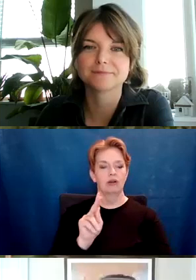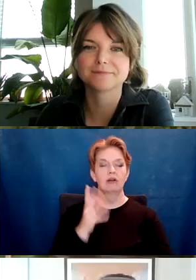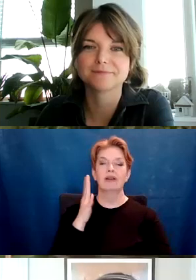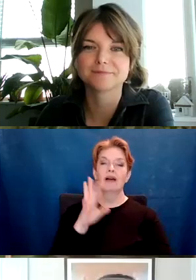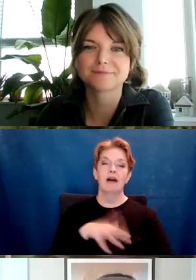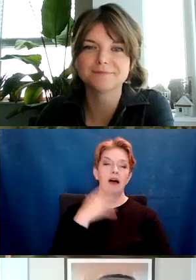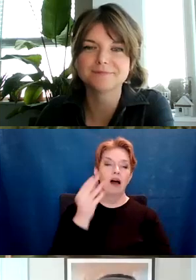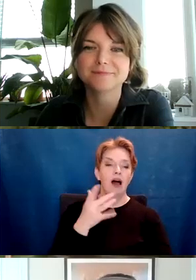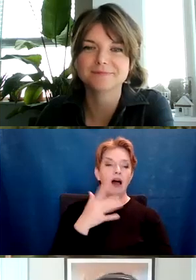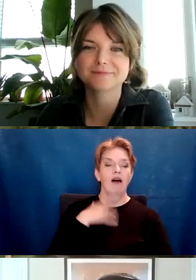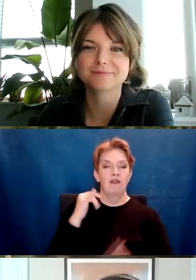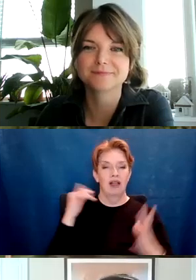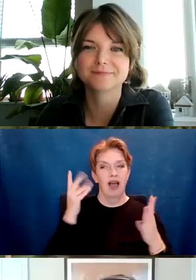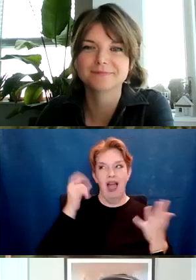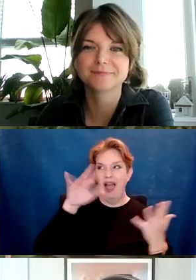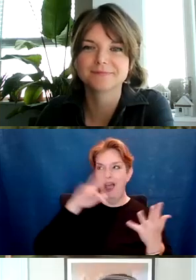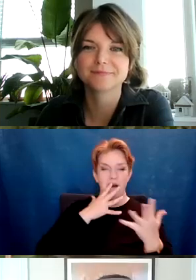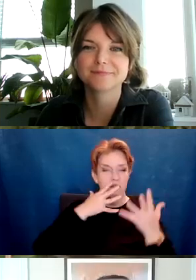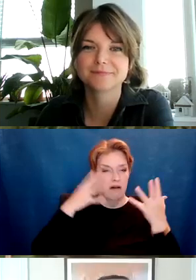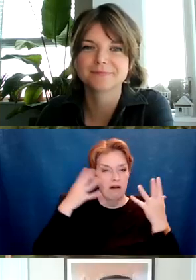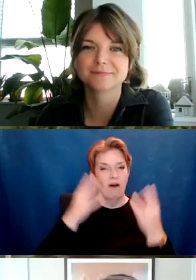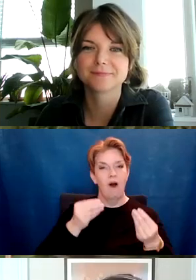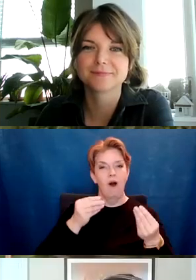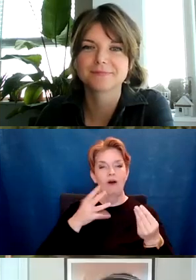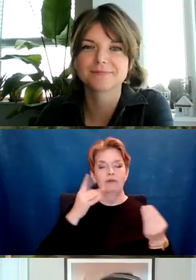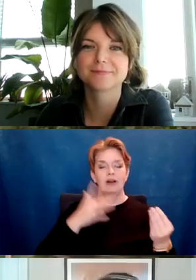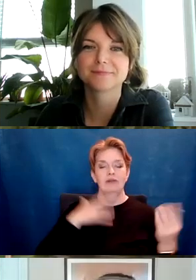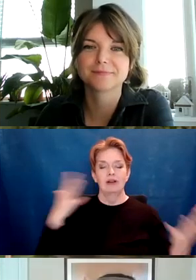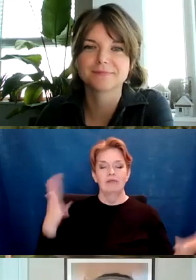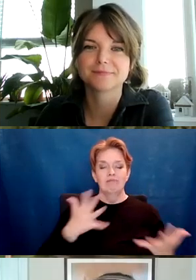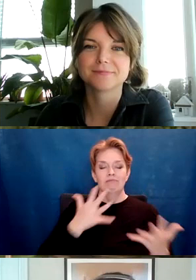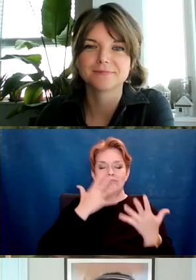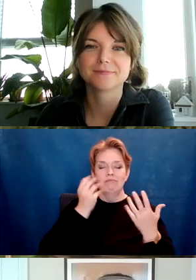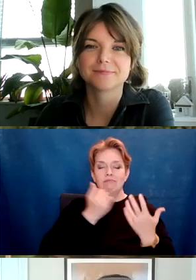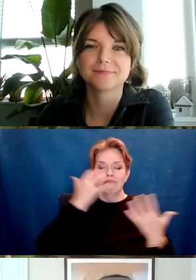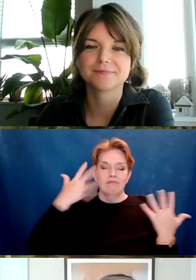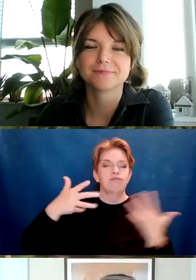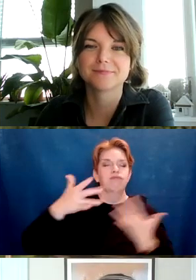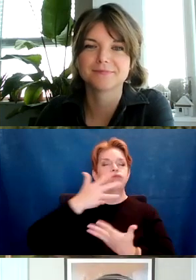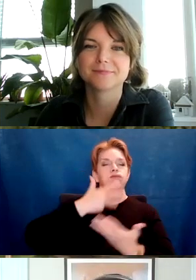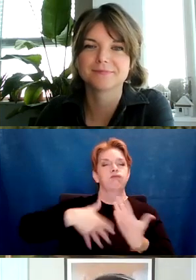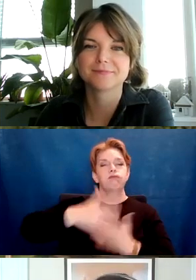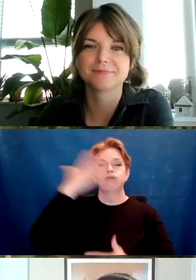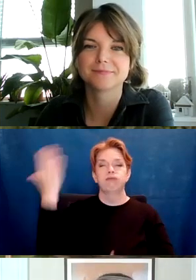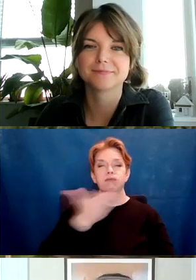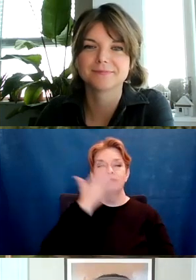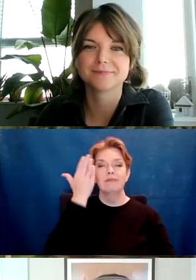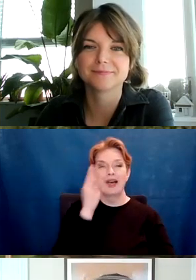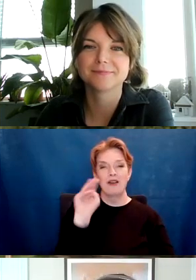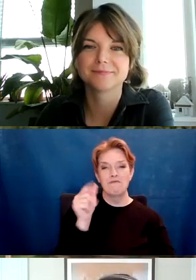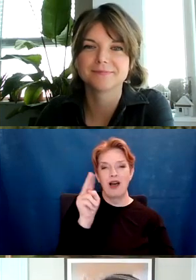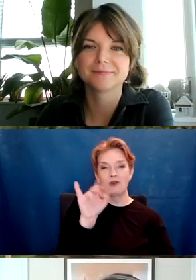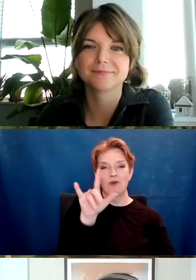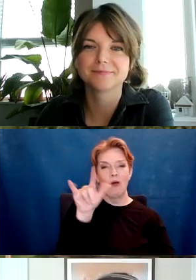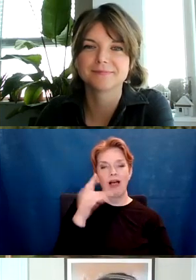the dense, damp air, and the rich, loamy scents of lush vegetation and magnolia sweep you away